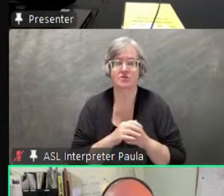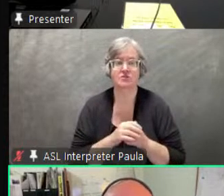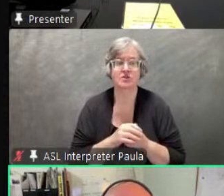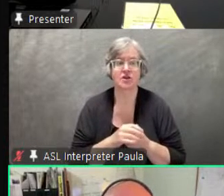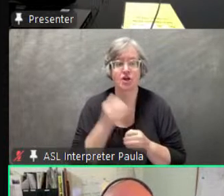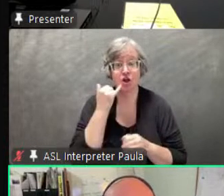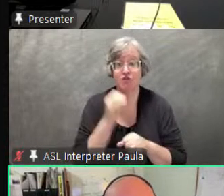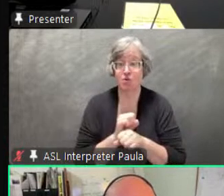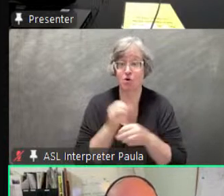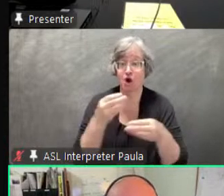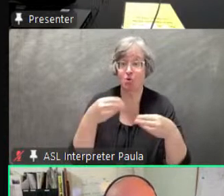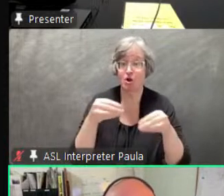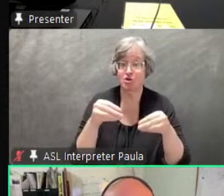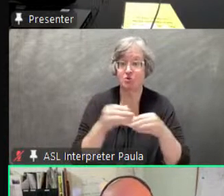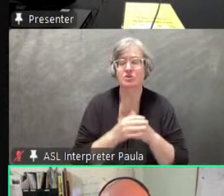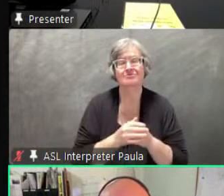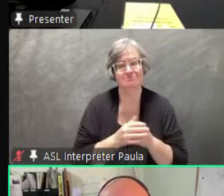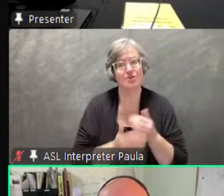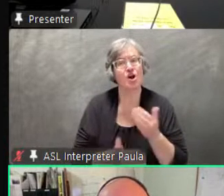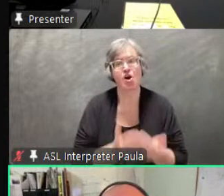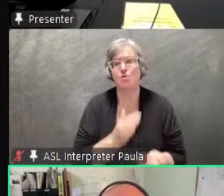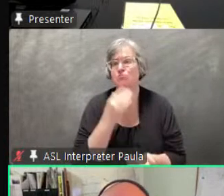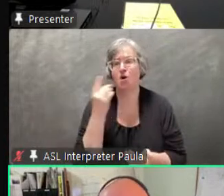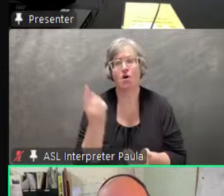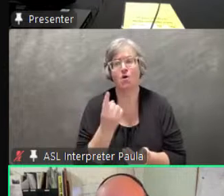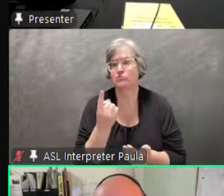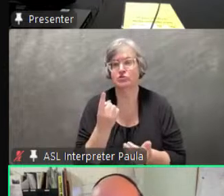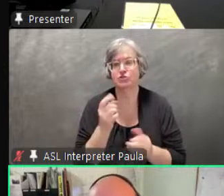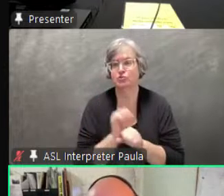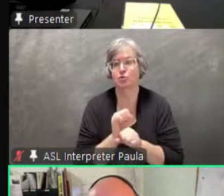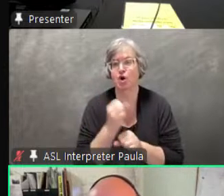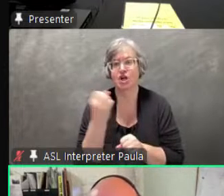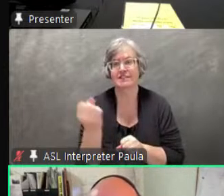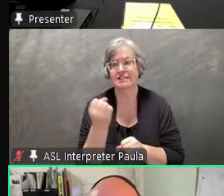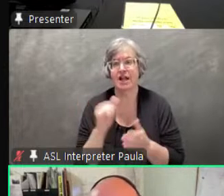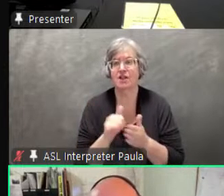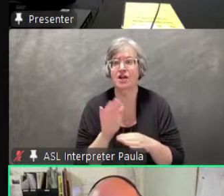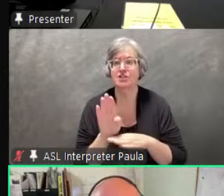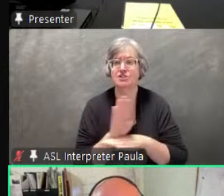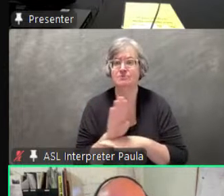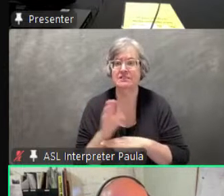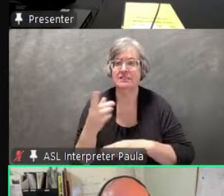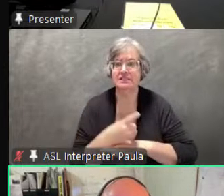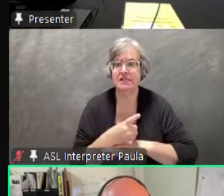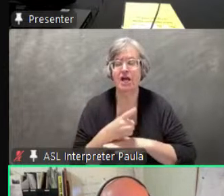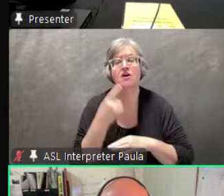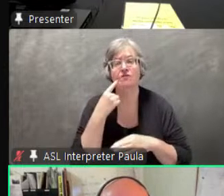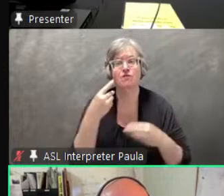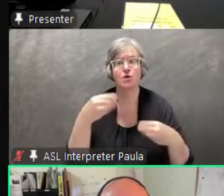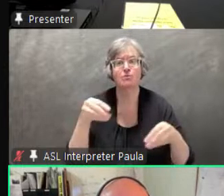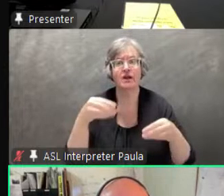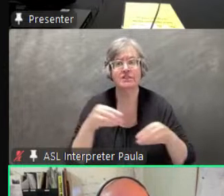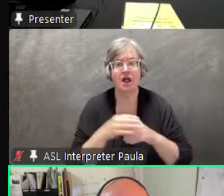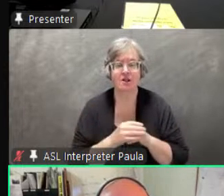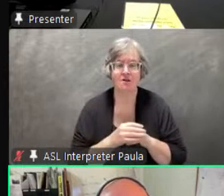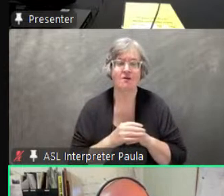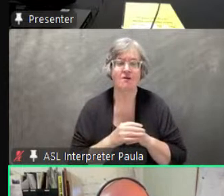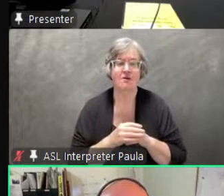work in retail, you almost certainly work on Saturday because that's the busiest day in retail. If you